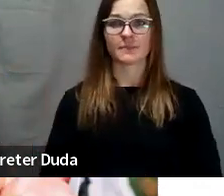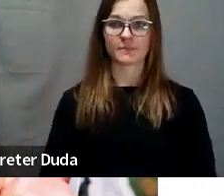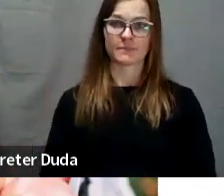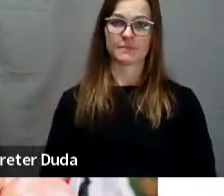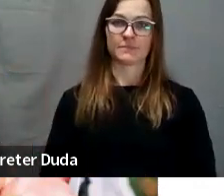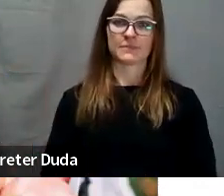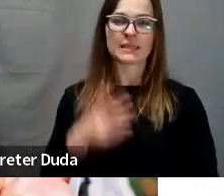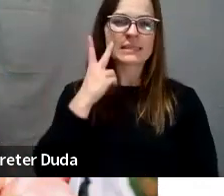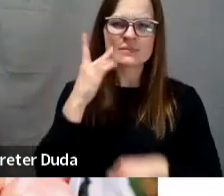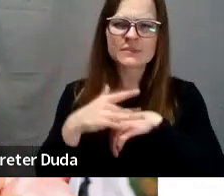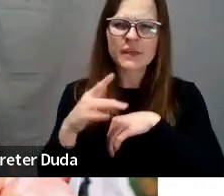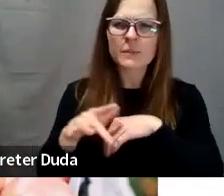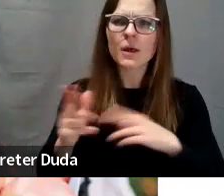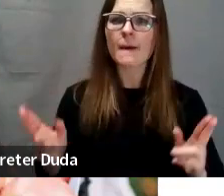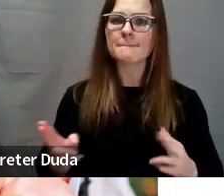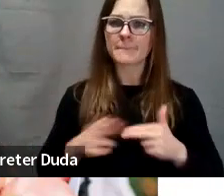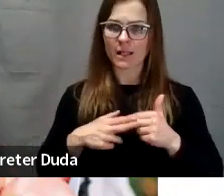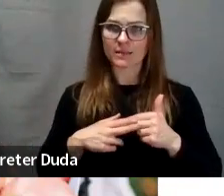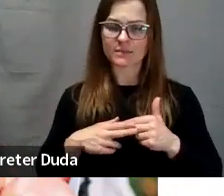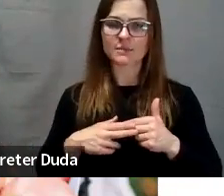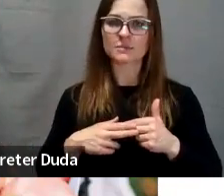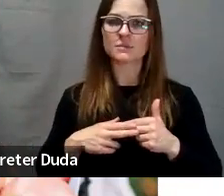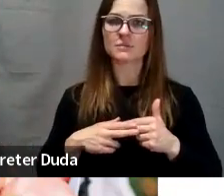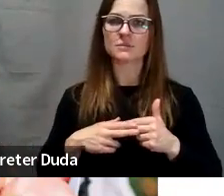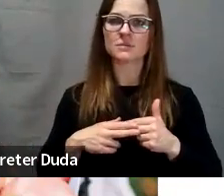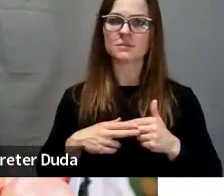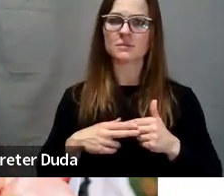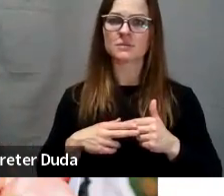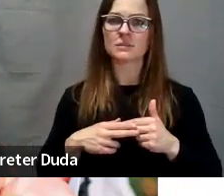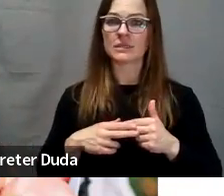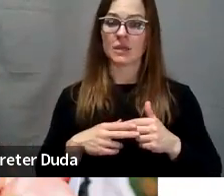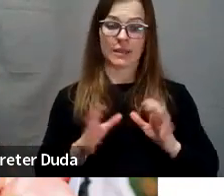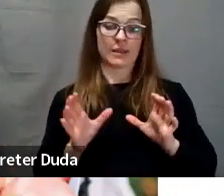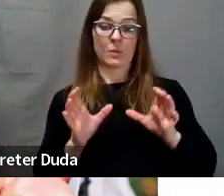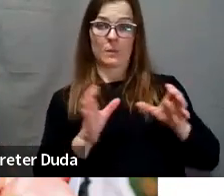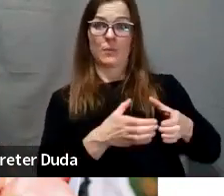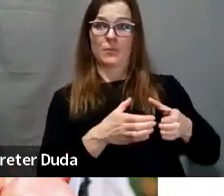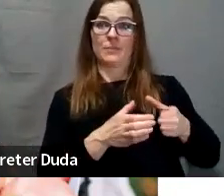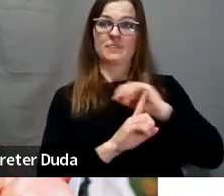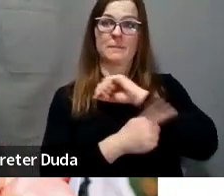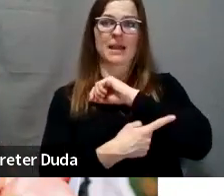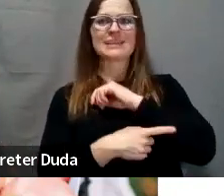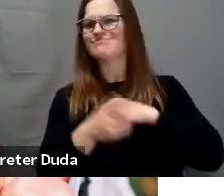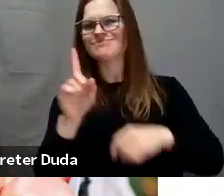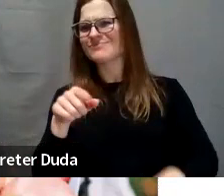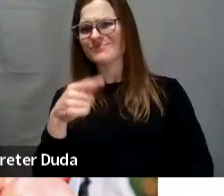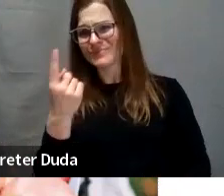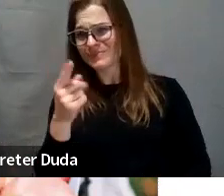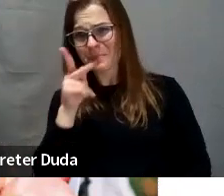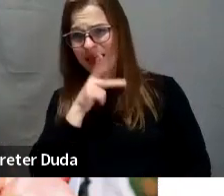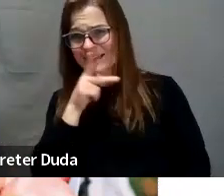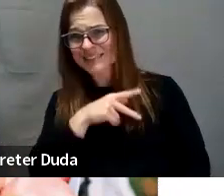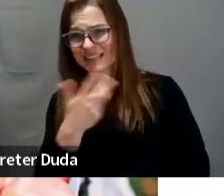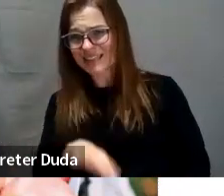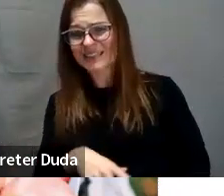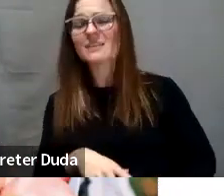let's see, it comes with a belt that is attached to the berry bucket, which is just plastic. And then it also has